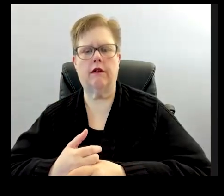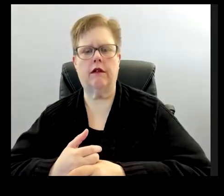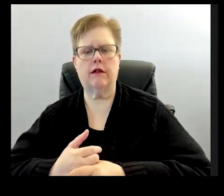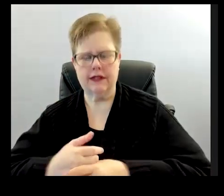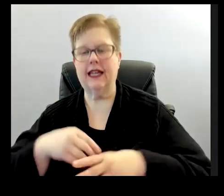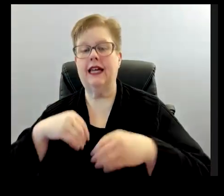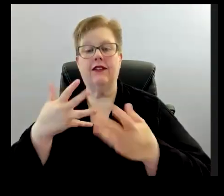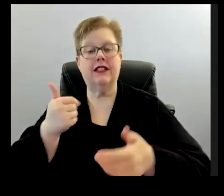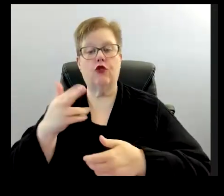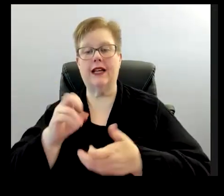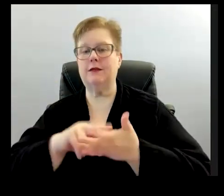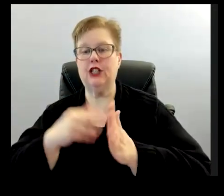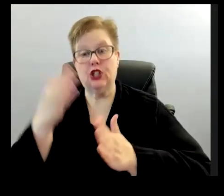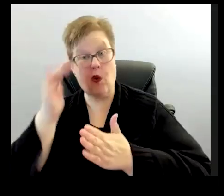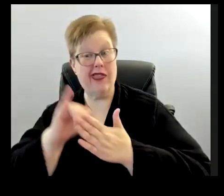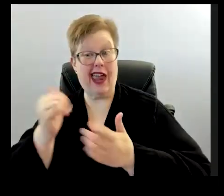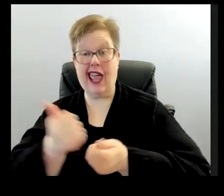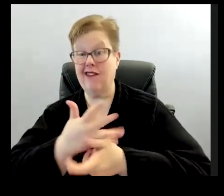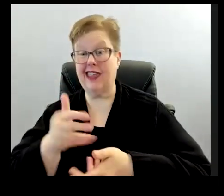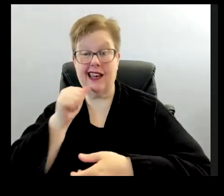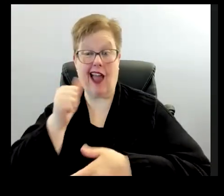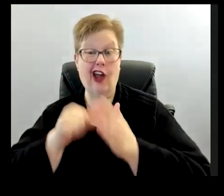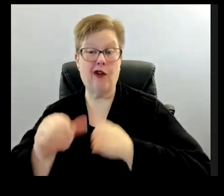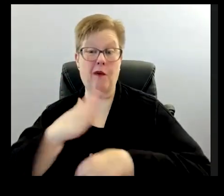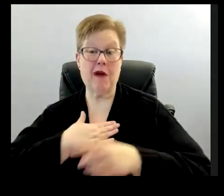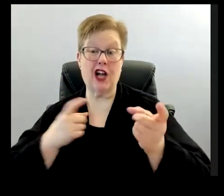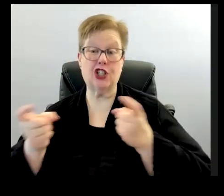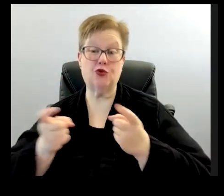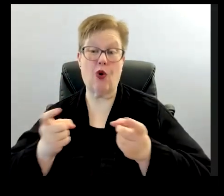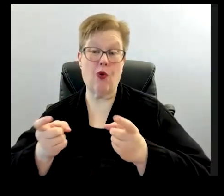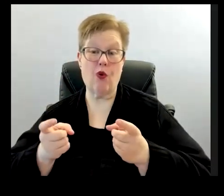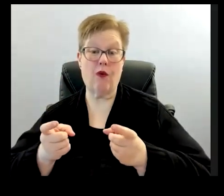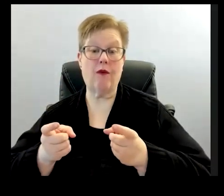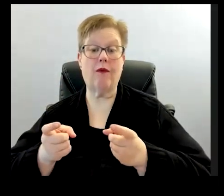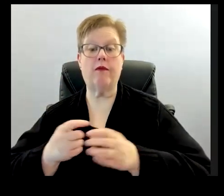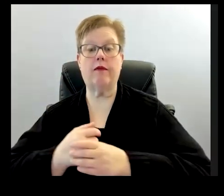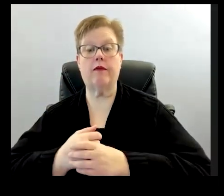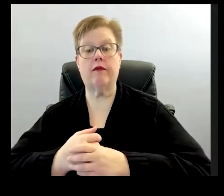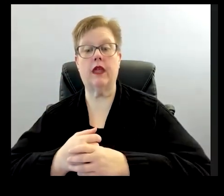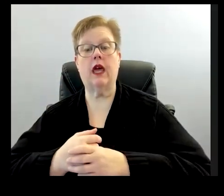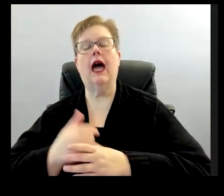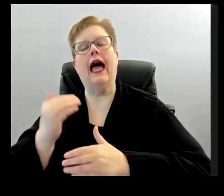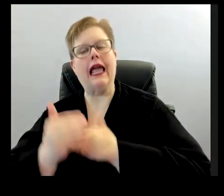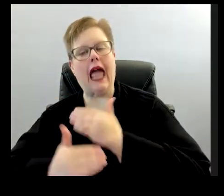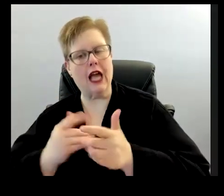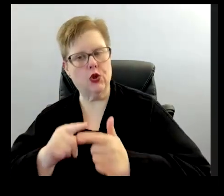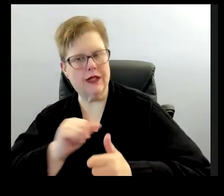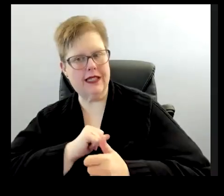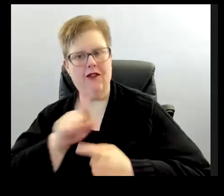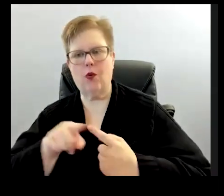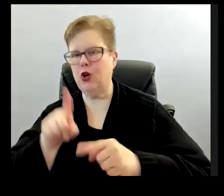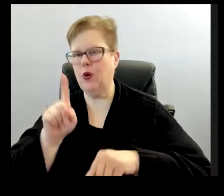Yes, giving yourself grace means knowing that everything is not in your control. Being kind to yourself when you